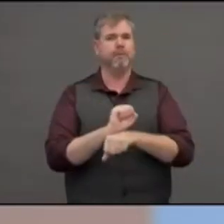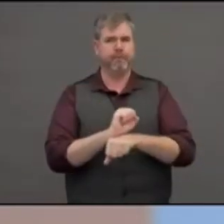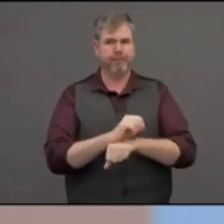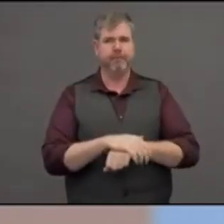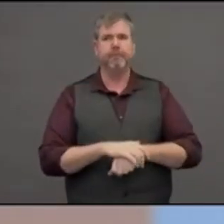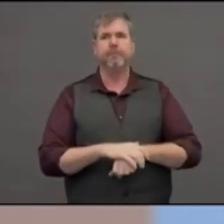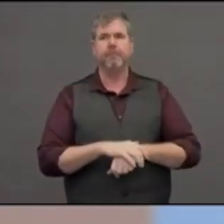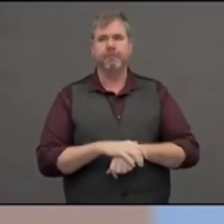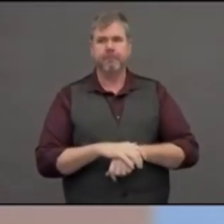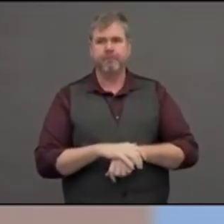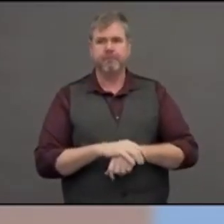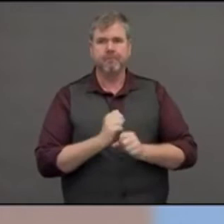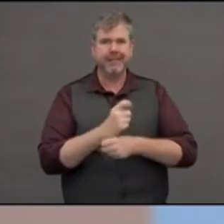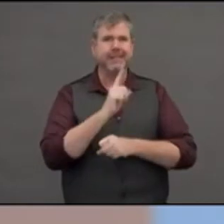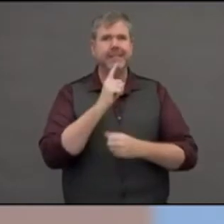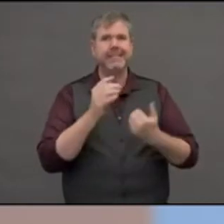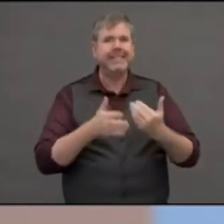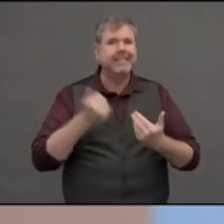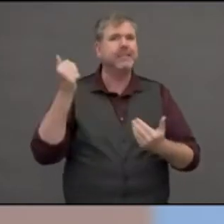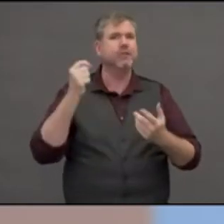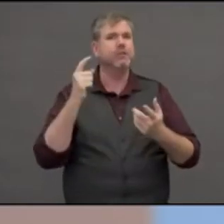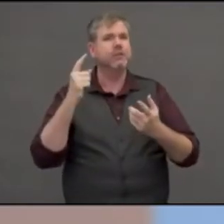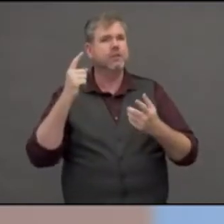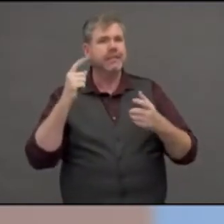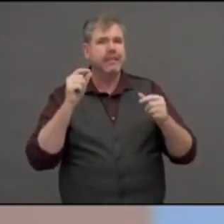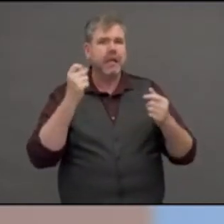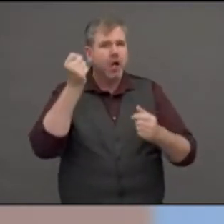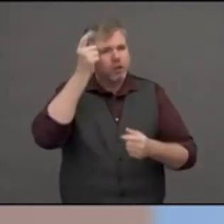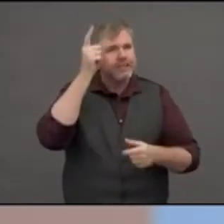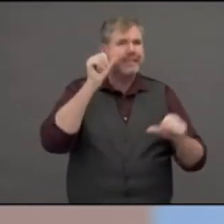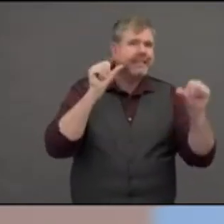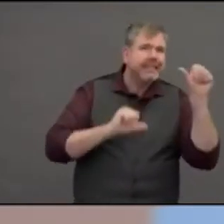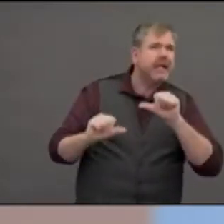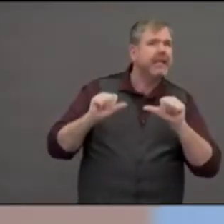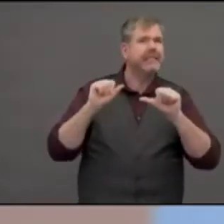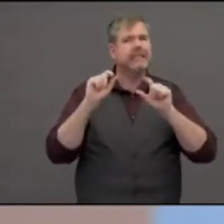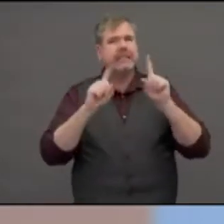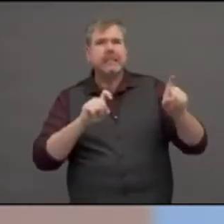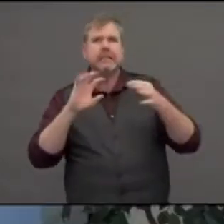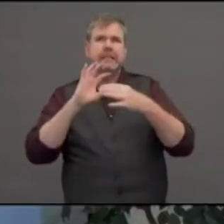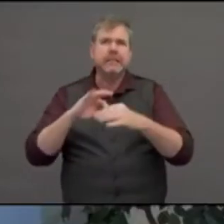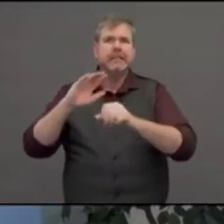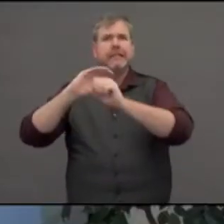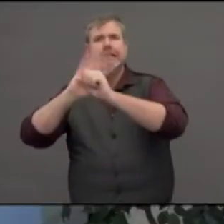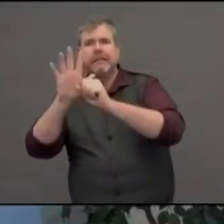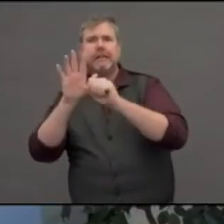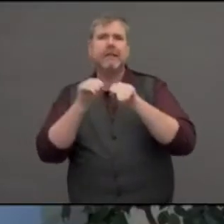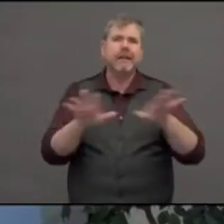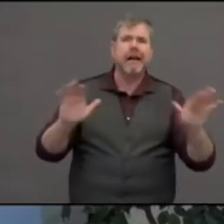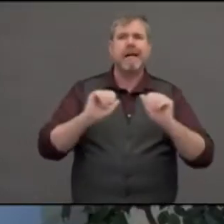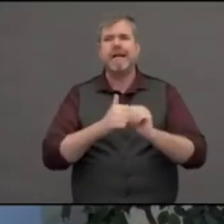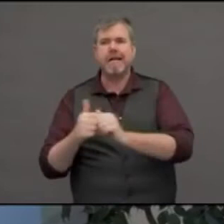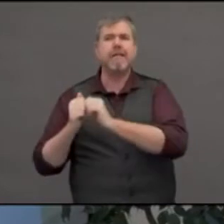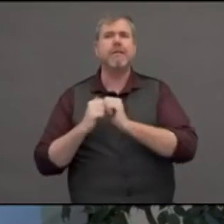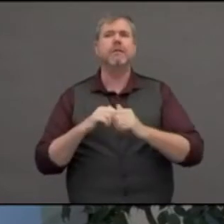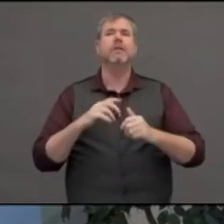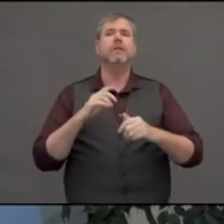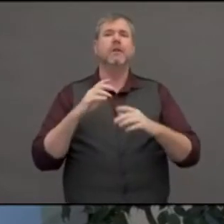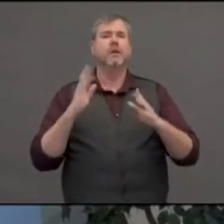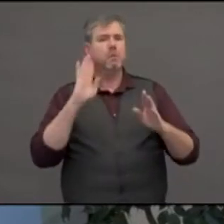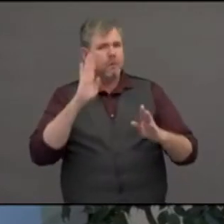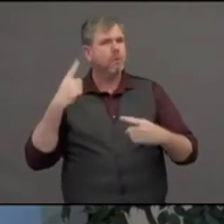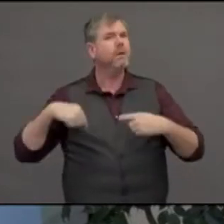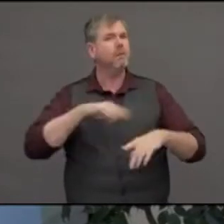and making the practice, informing the practice so we improve our practice together. Yeah, so we don't plan on going back to